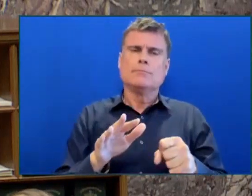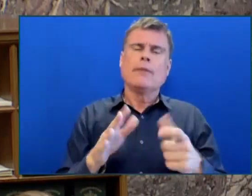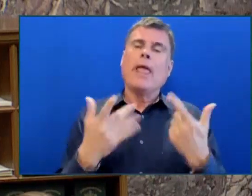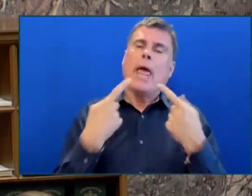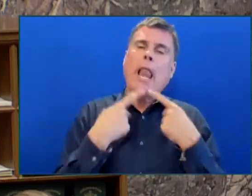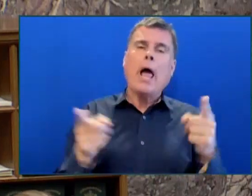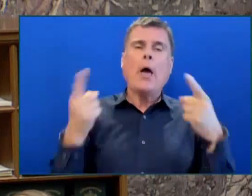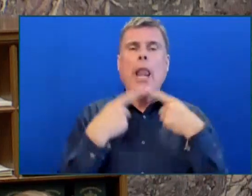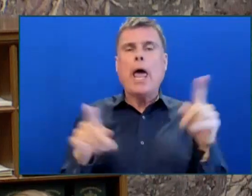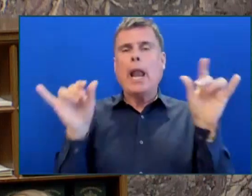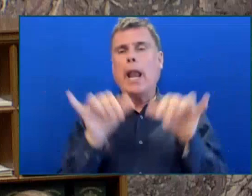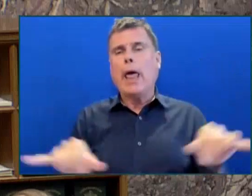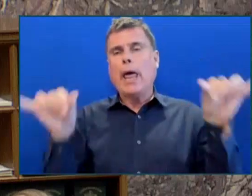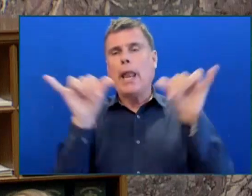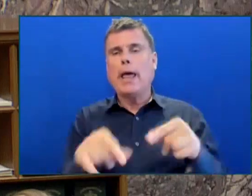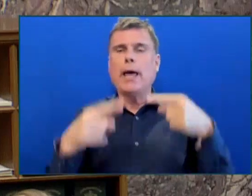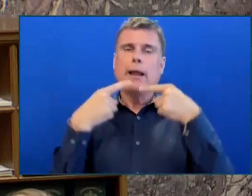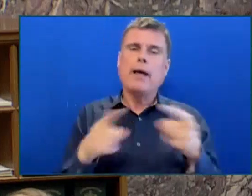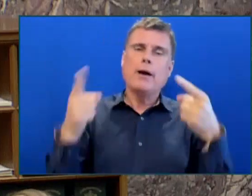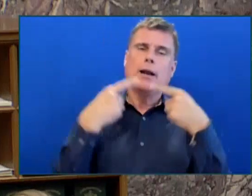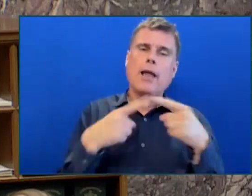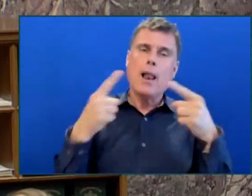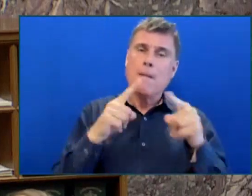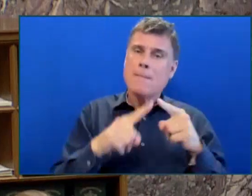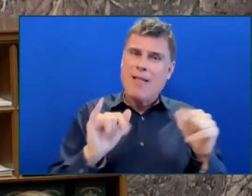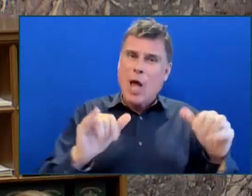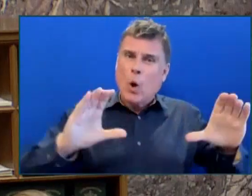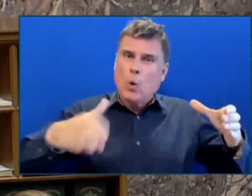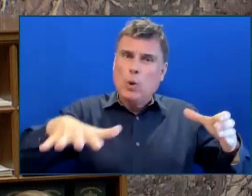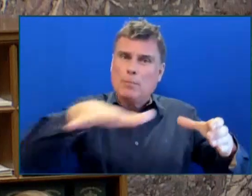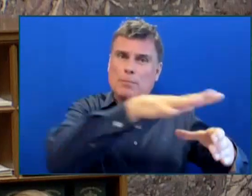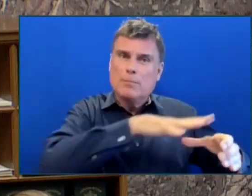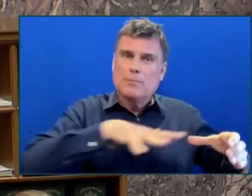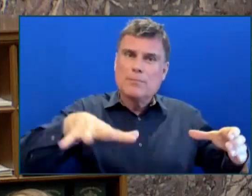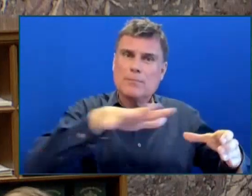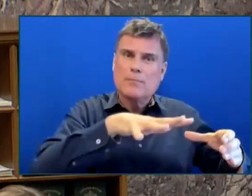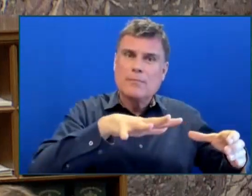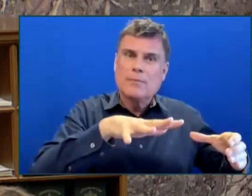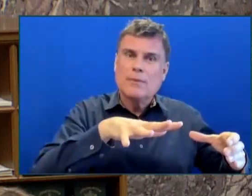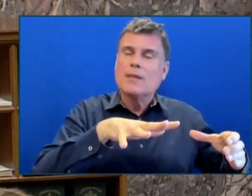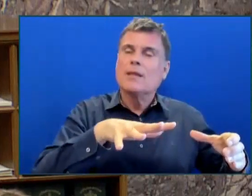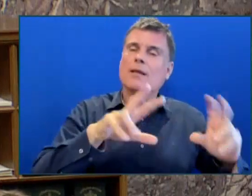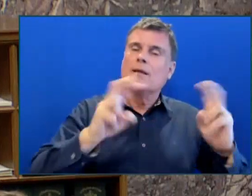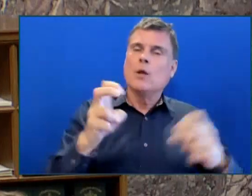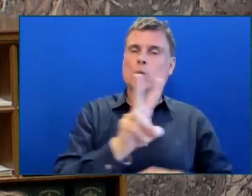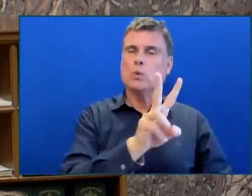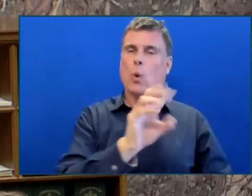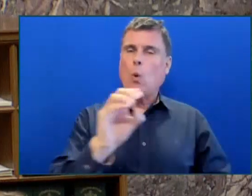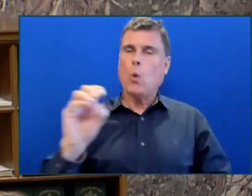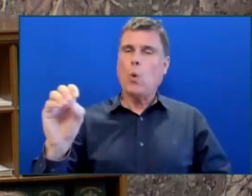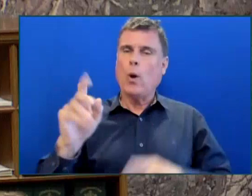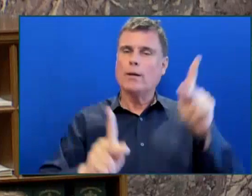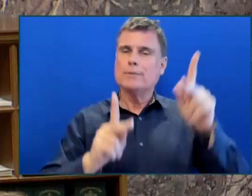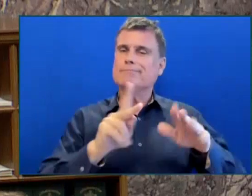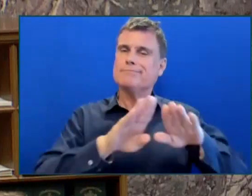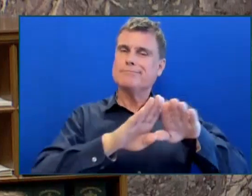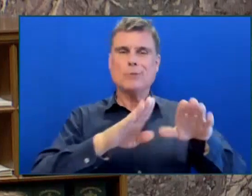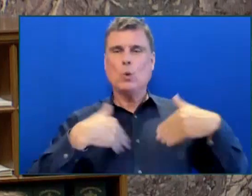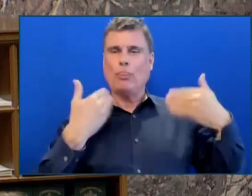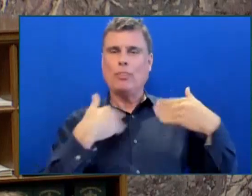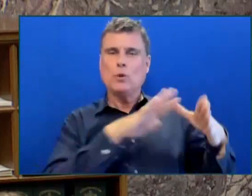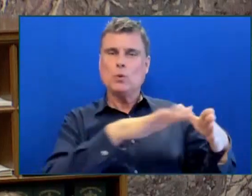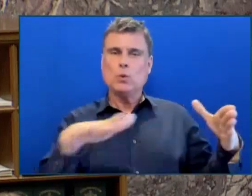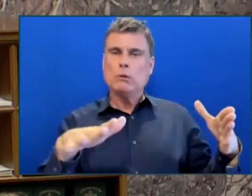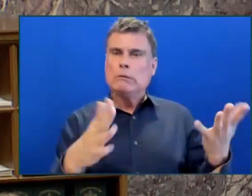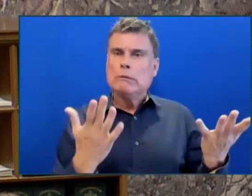worst housing outcomes in the country. This report confirms that under the Premier's watch for 2 years as Housing Minister